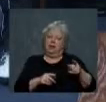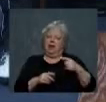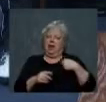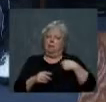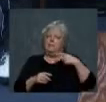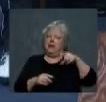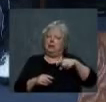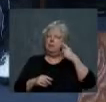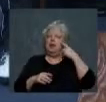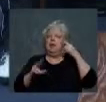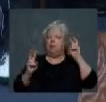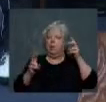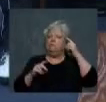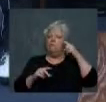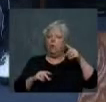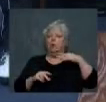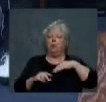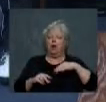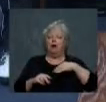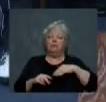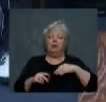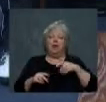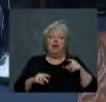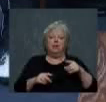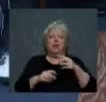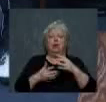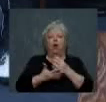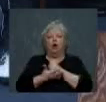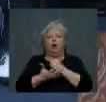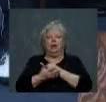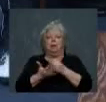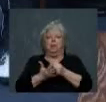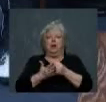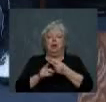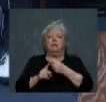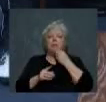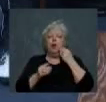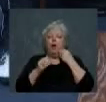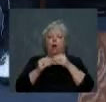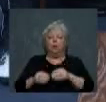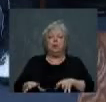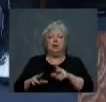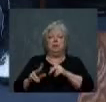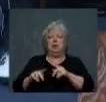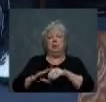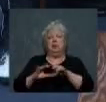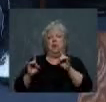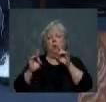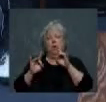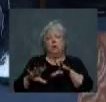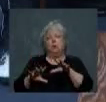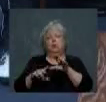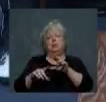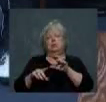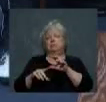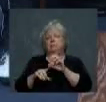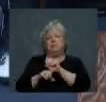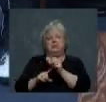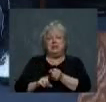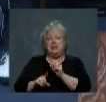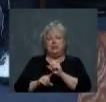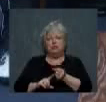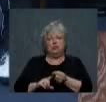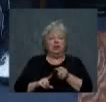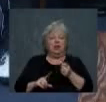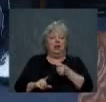standing. And they're making their profit off of homeless in horrible conditions. As it was noted by staff, there's no